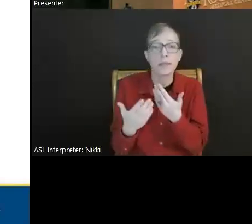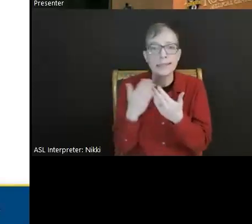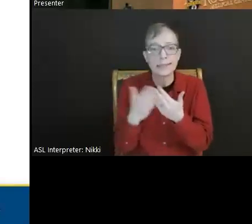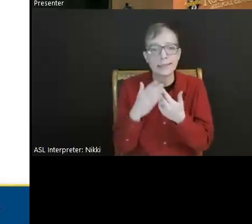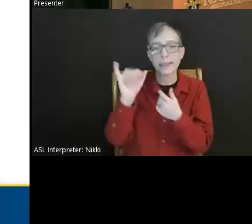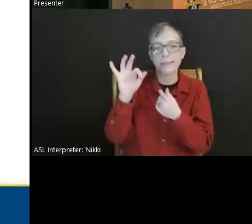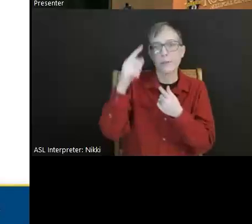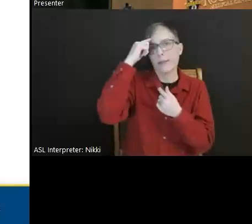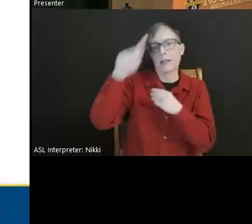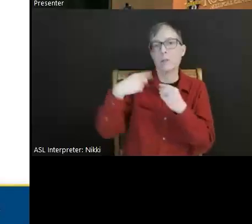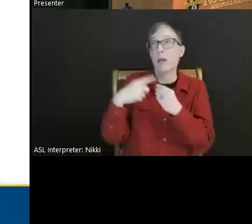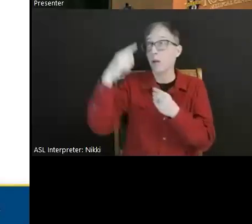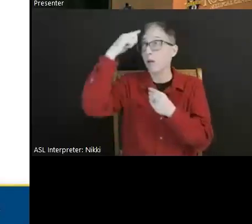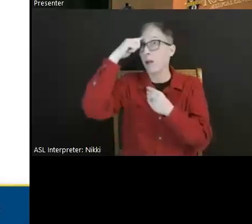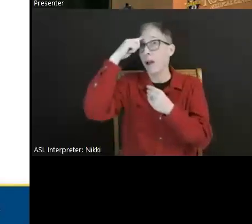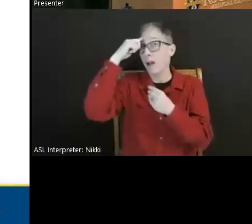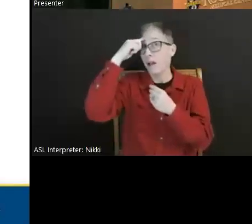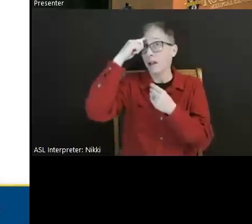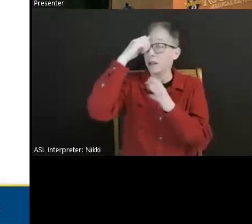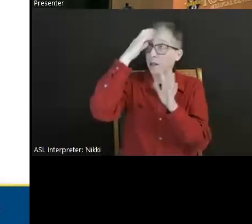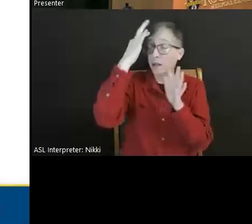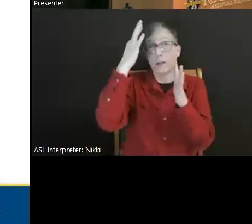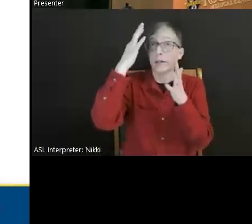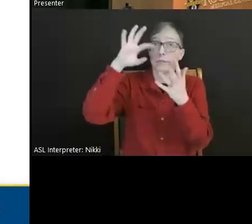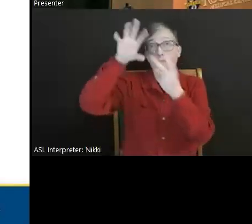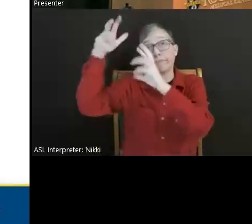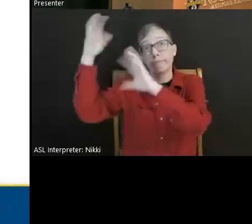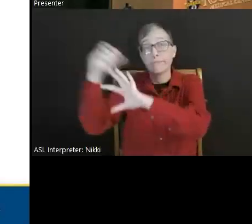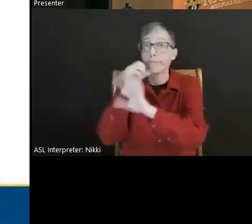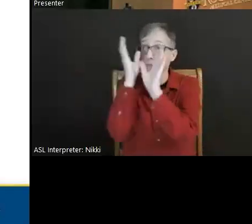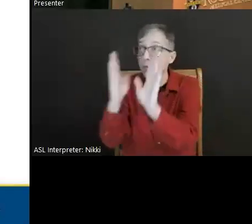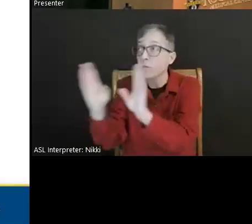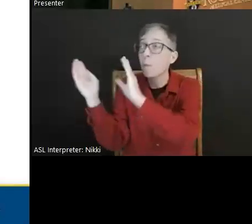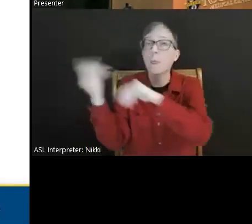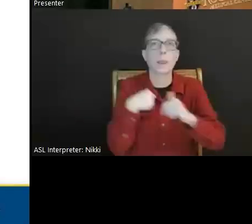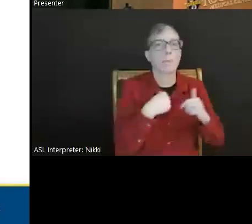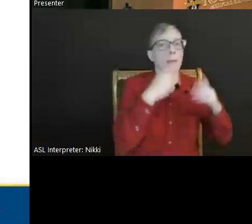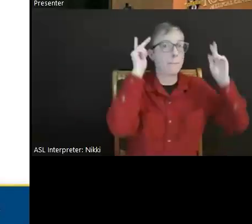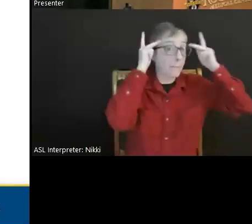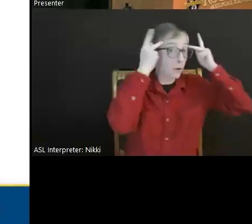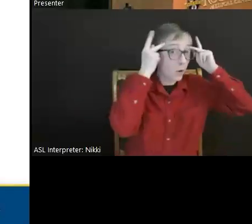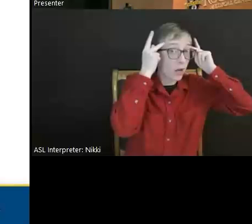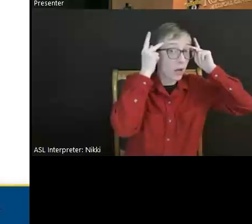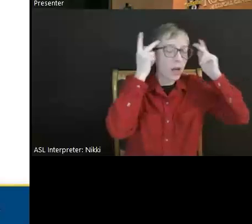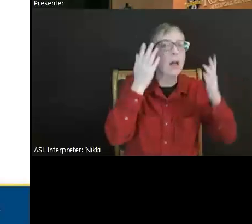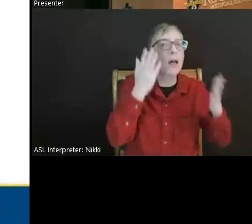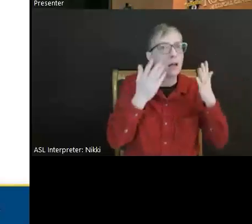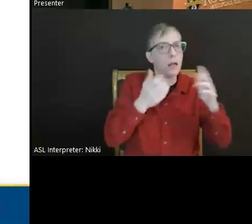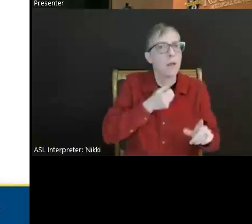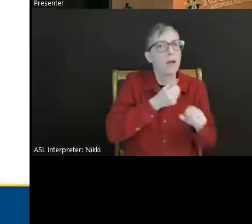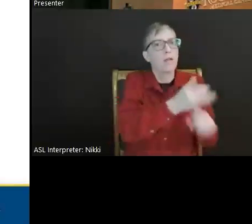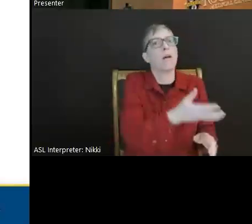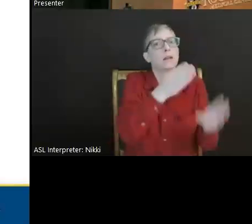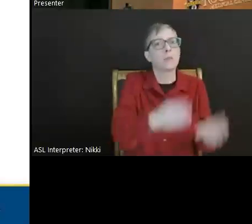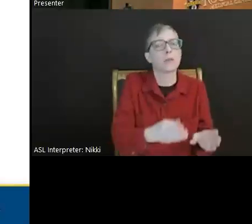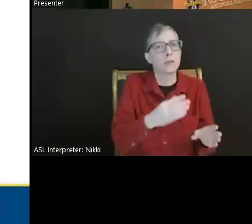disorganization and paranoia could make it difficult for someone to both get to the clinic and to establish meaningful relationships